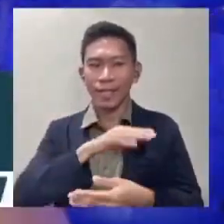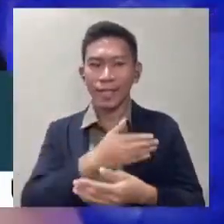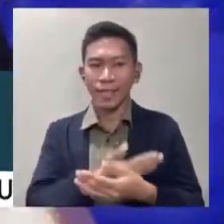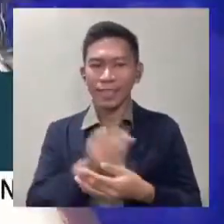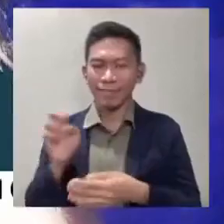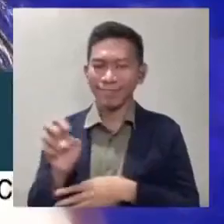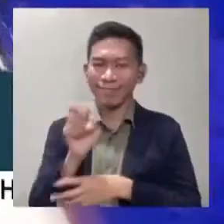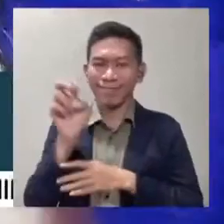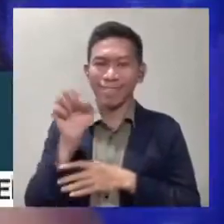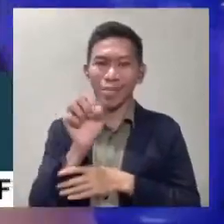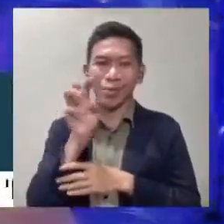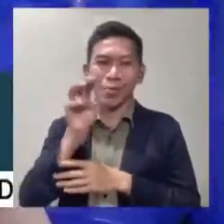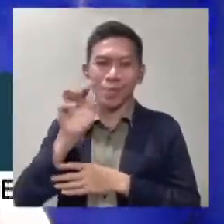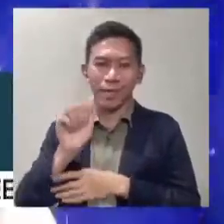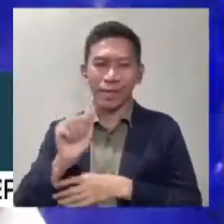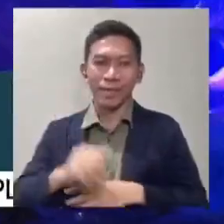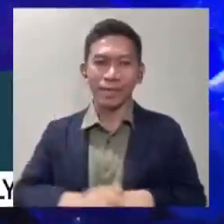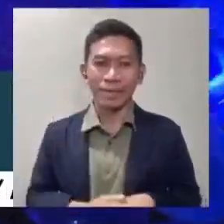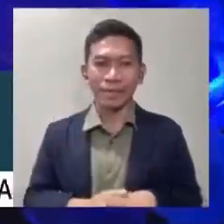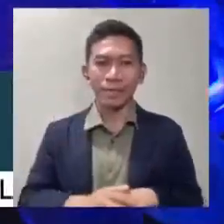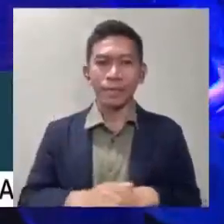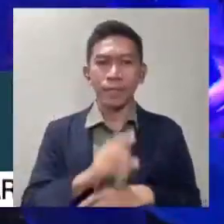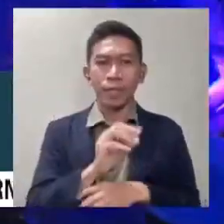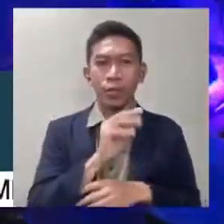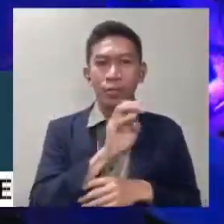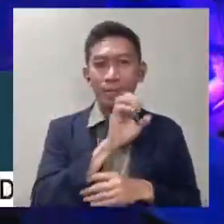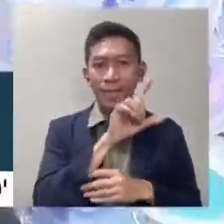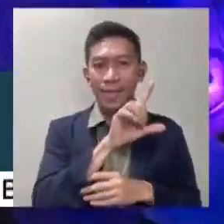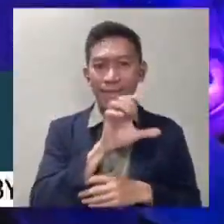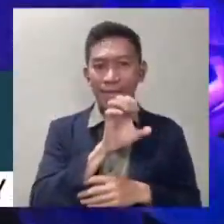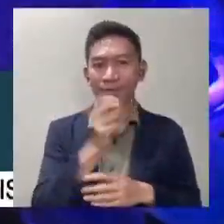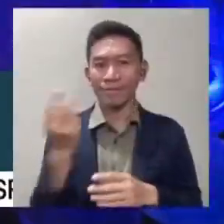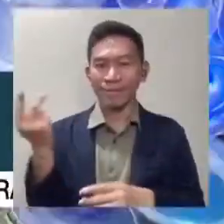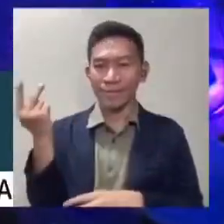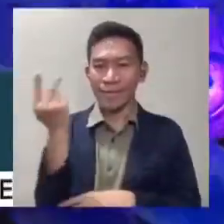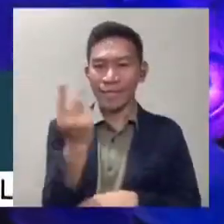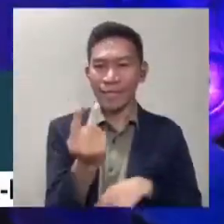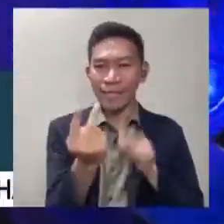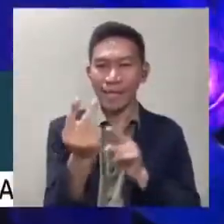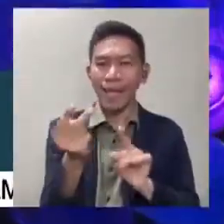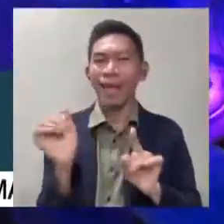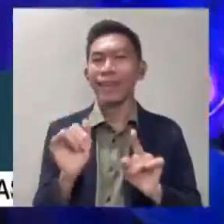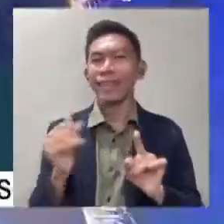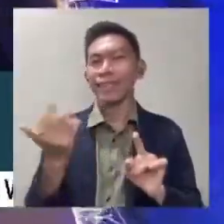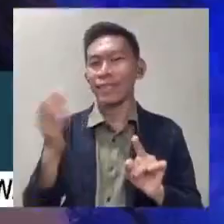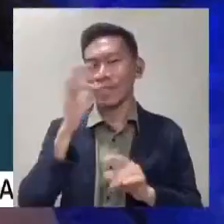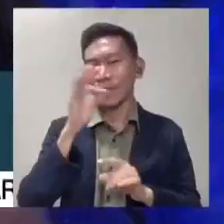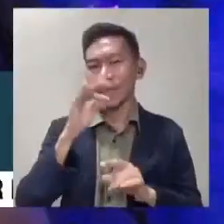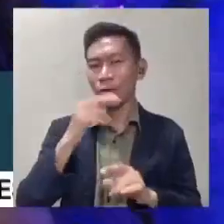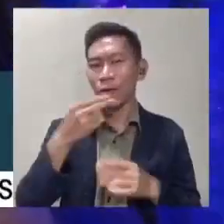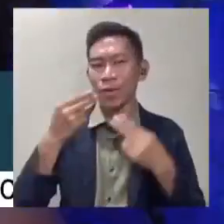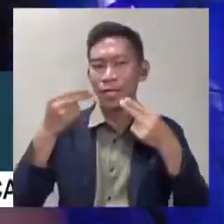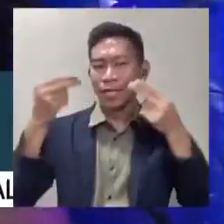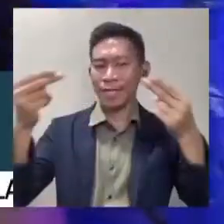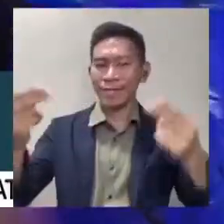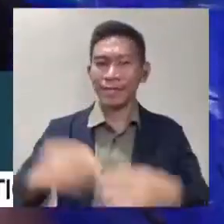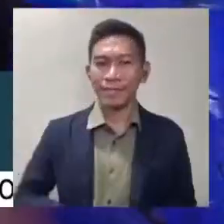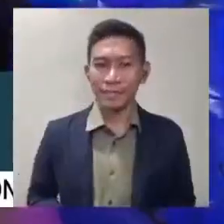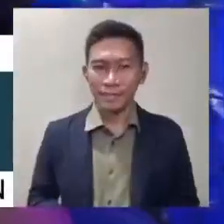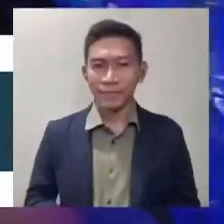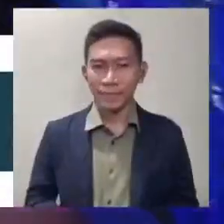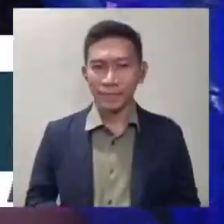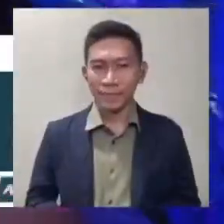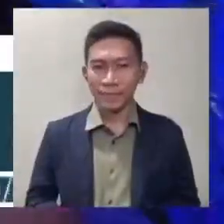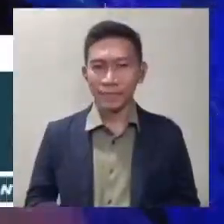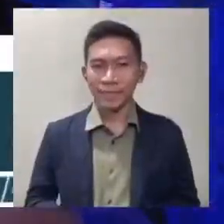Famous love team Don Bell, Donnie Pangilinan, and Belle Mariano came as their favorite Pinoy superheroes. You came as Captain Barbell. She